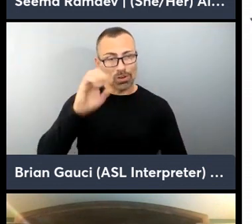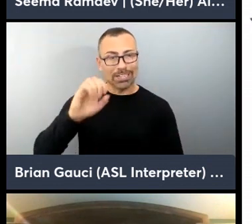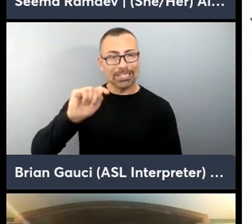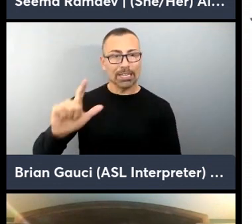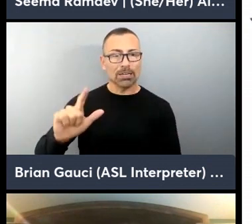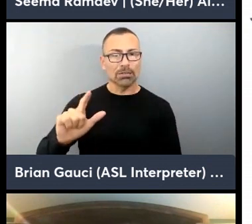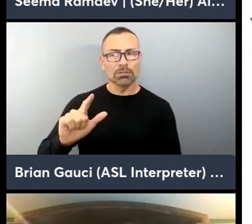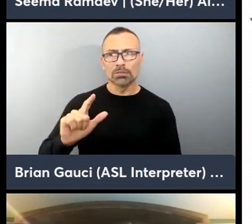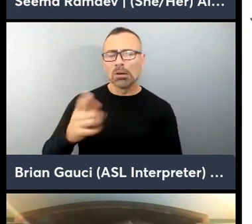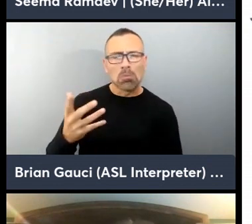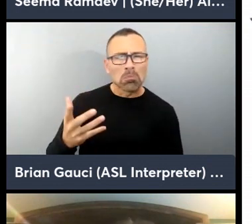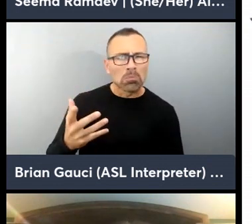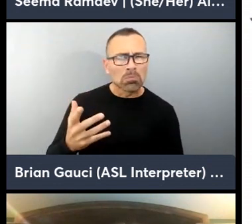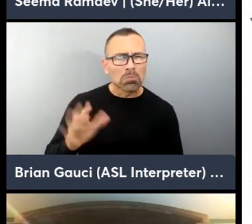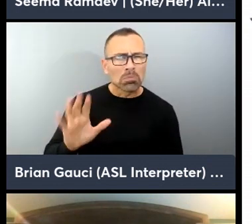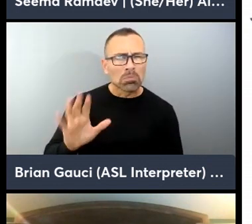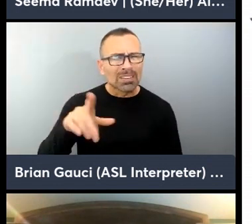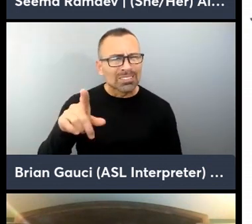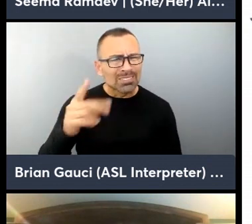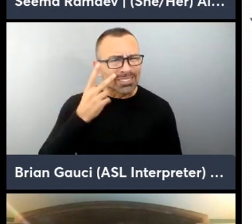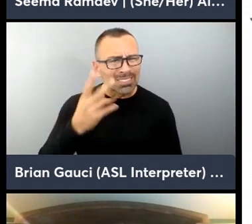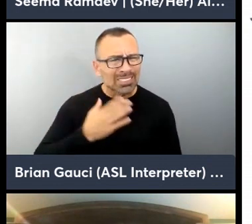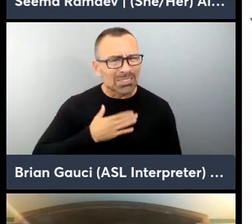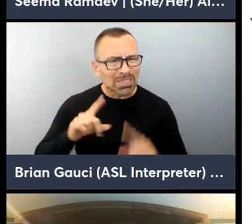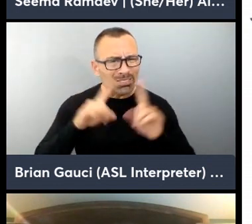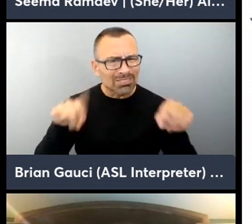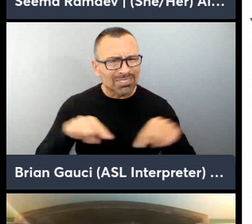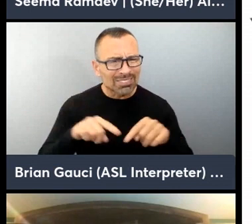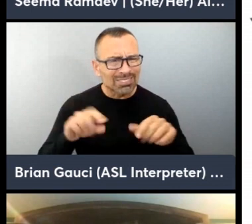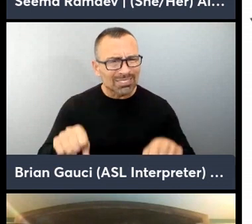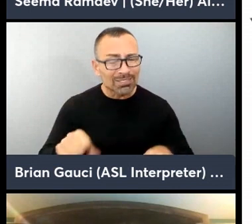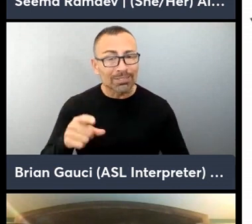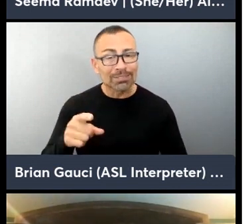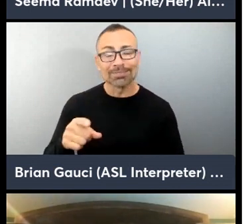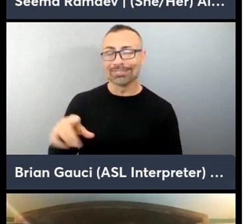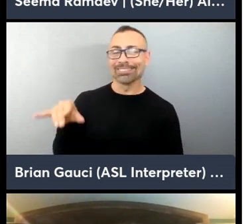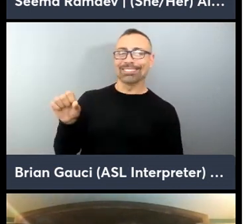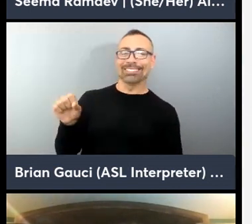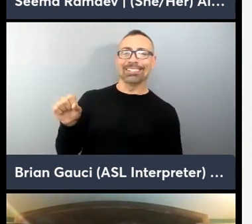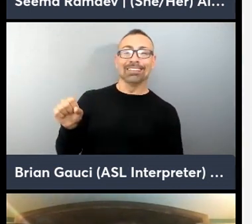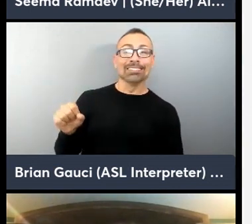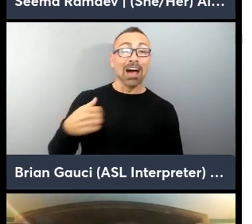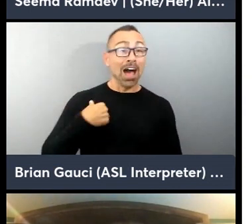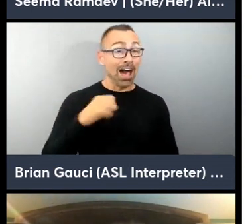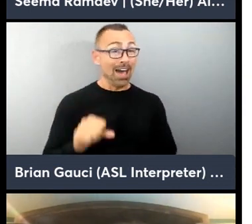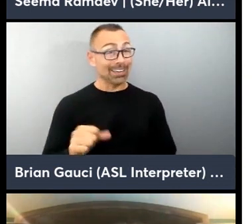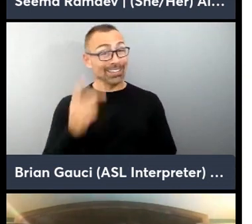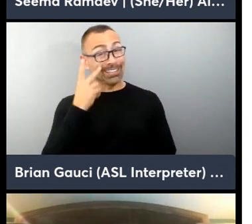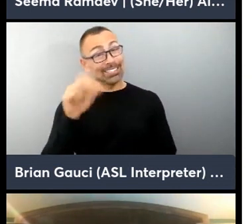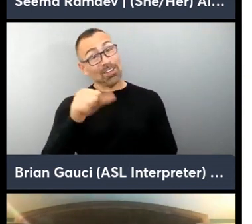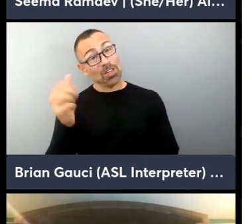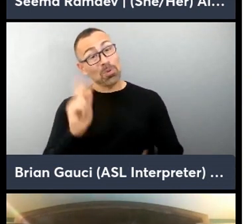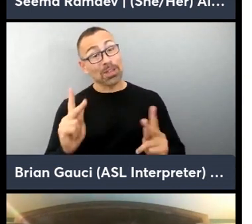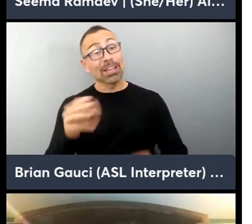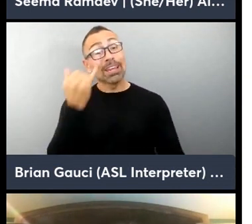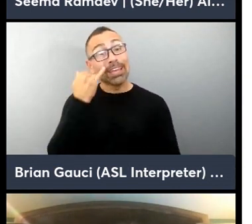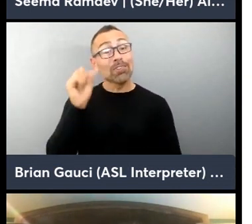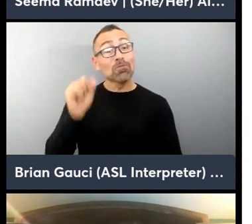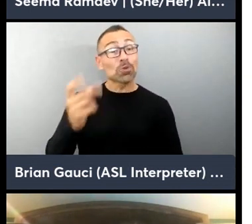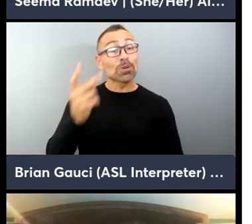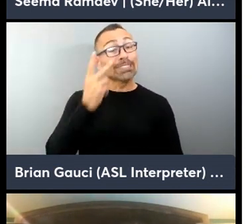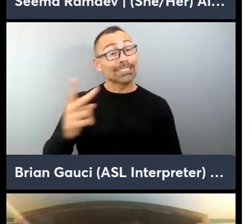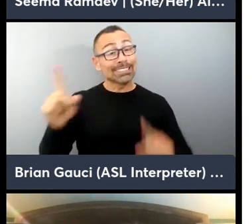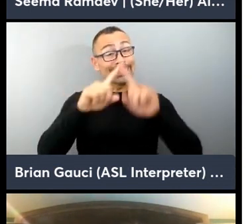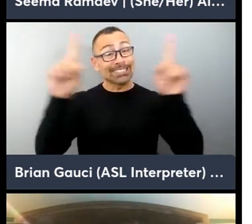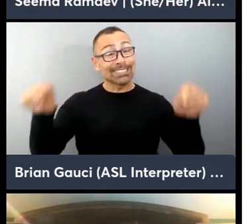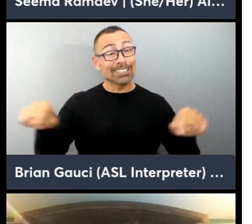presume. Just need an acknowledgement. Thank you. I can see it, but you know what? Let's see if everyone else can see it. If you can see Roman's screen, go ahead and